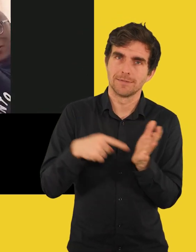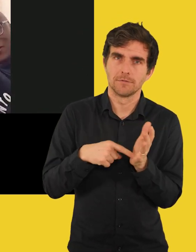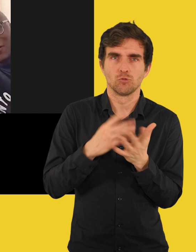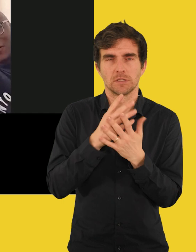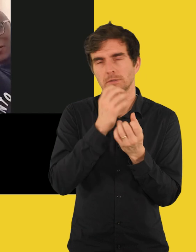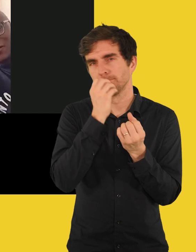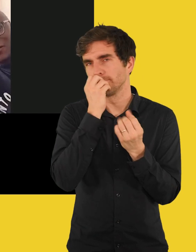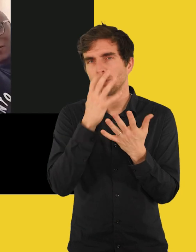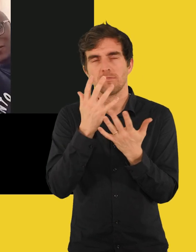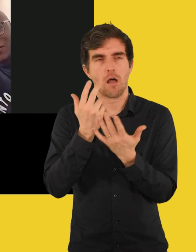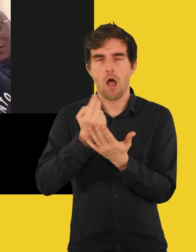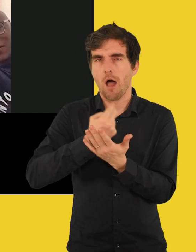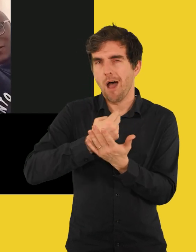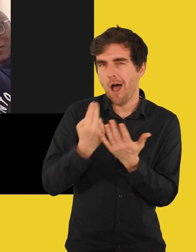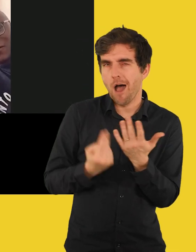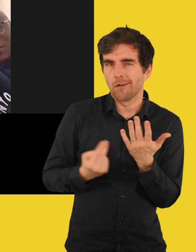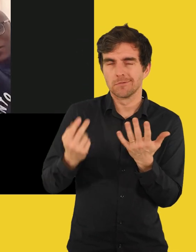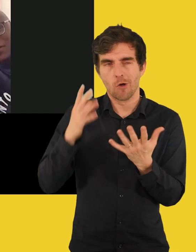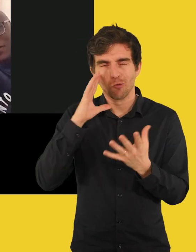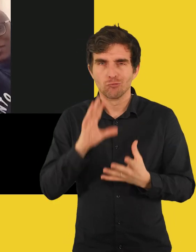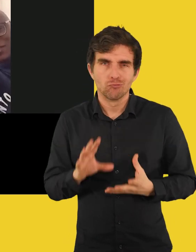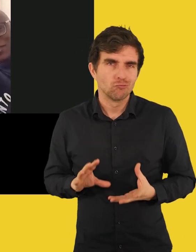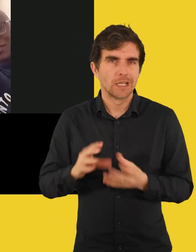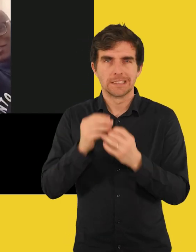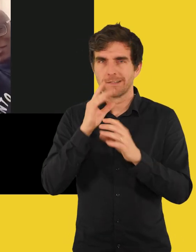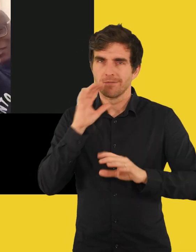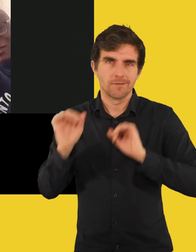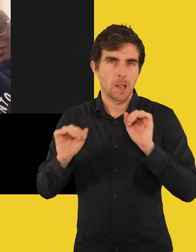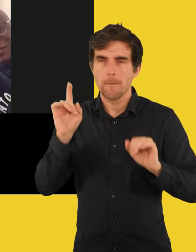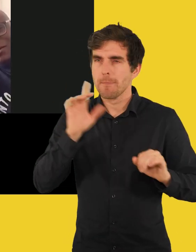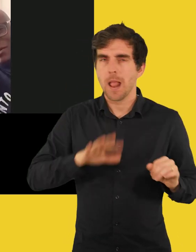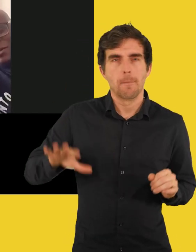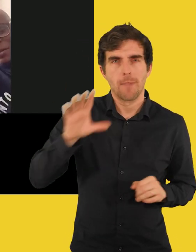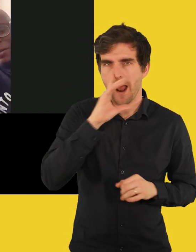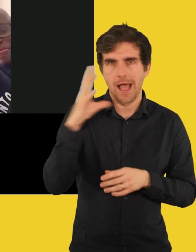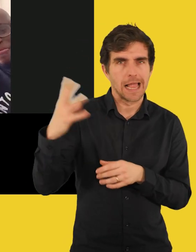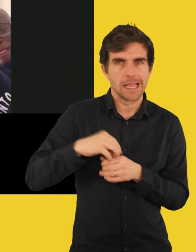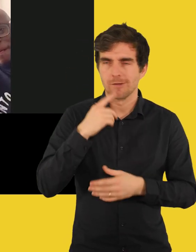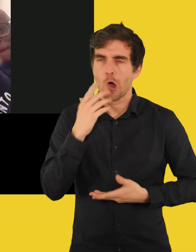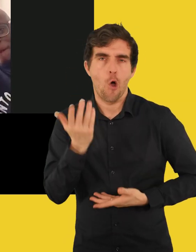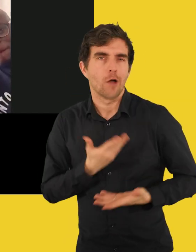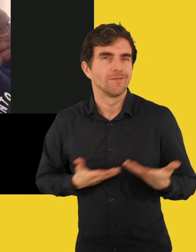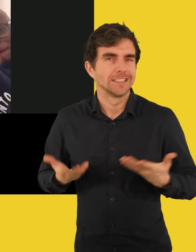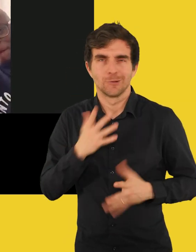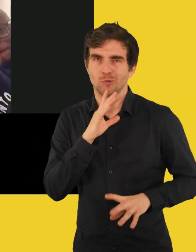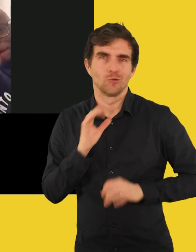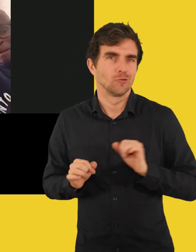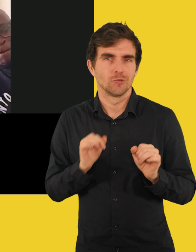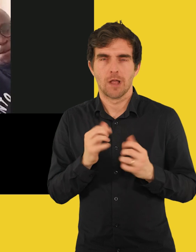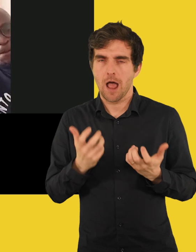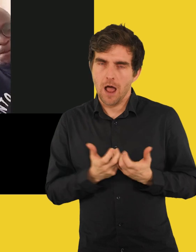acrobats to demonstrate that. And I think it's such a beautiful artistic and creative way to bring people into the